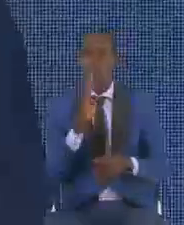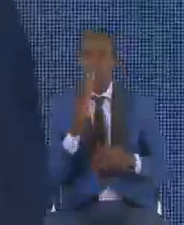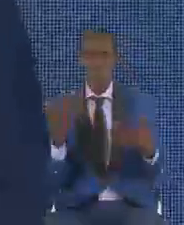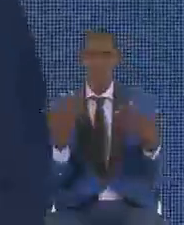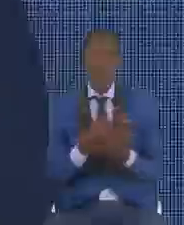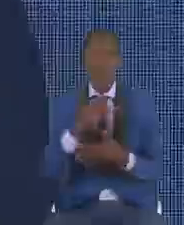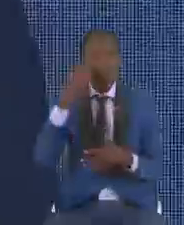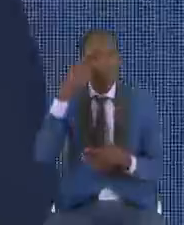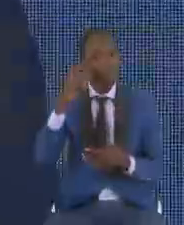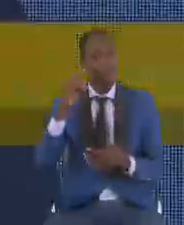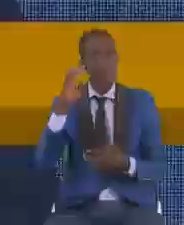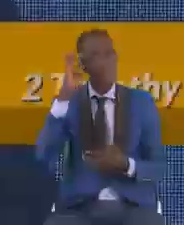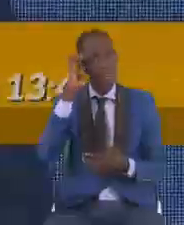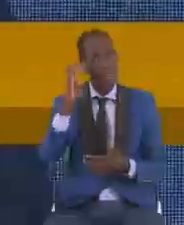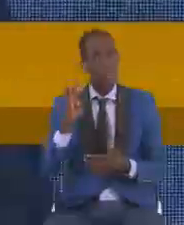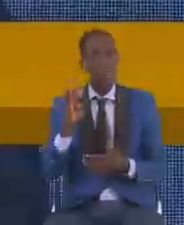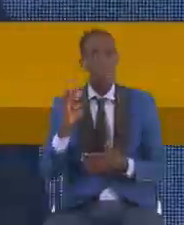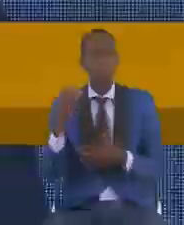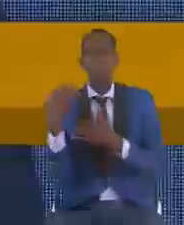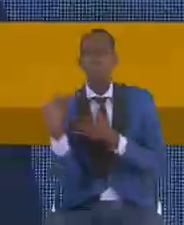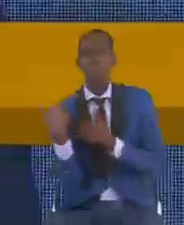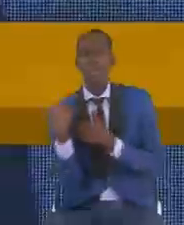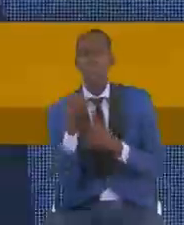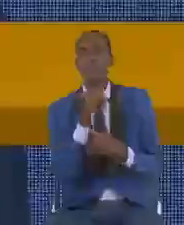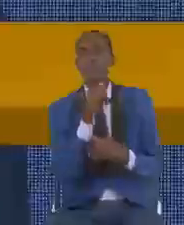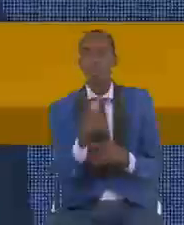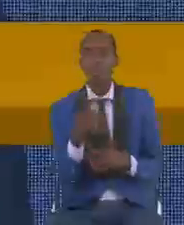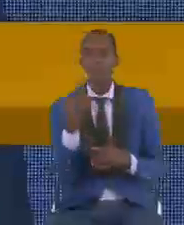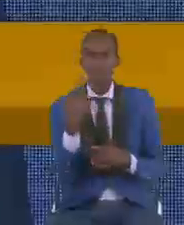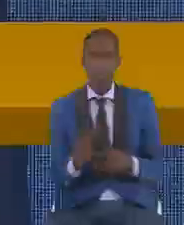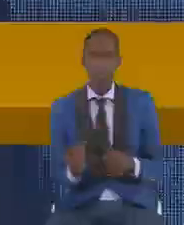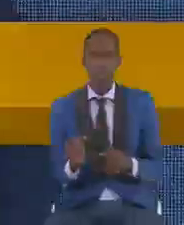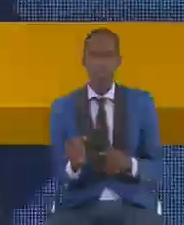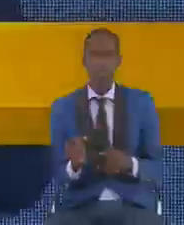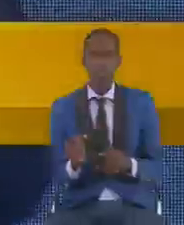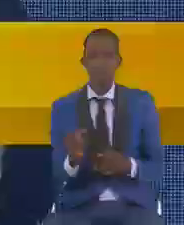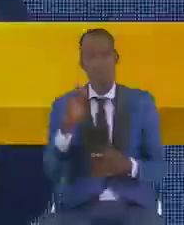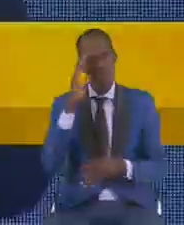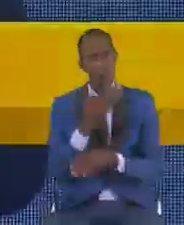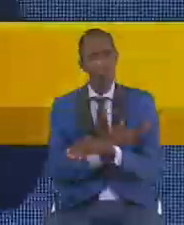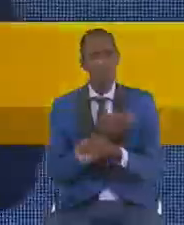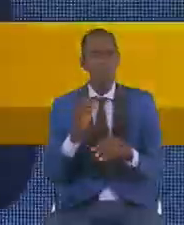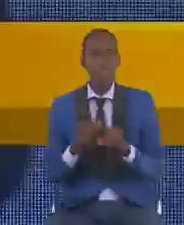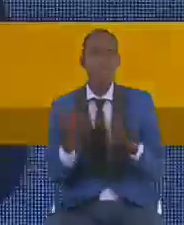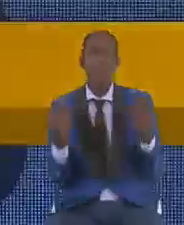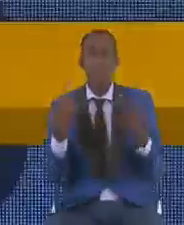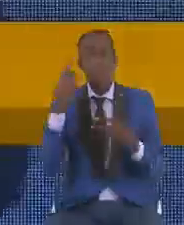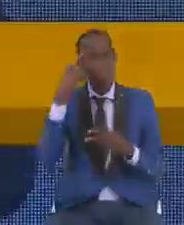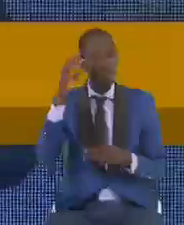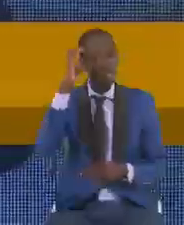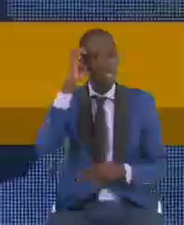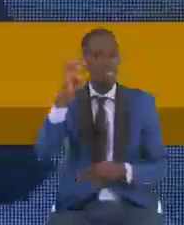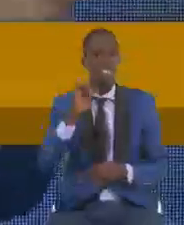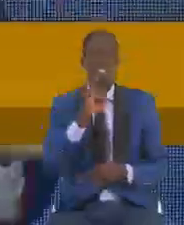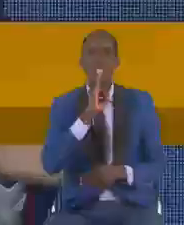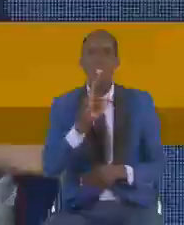he beareth not the sword in vain, for he is, look at that,